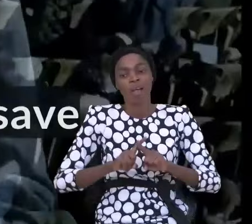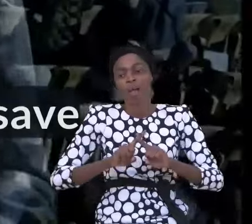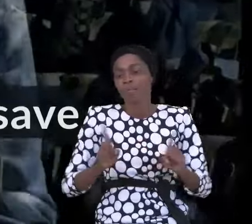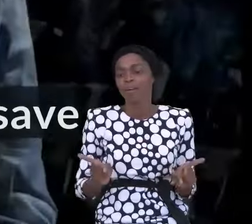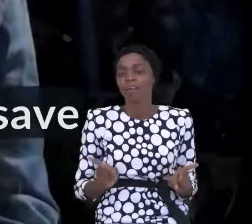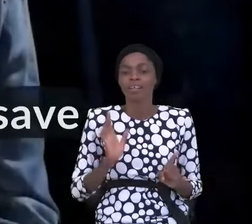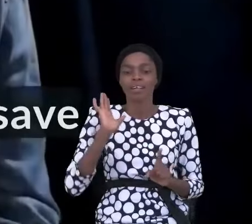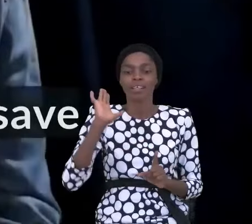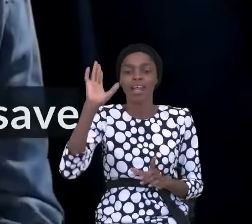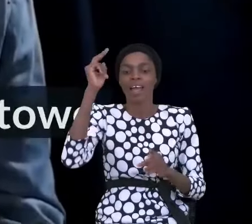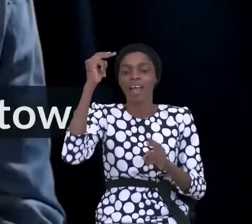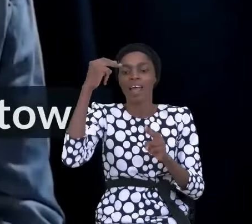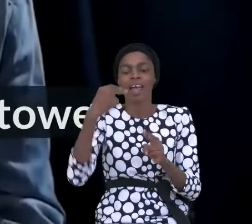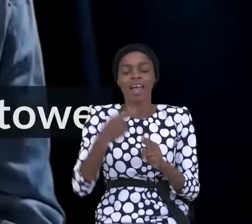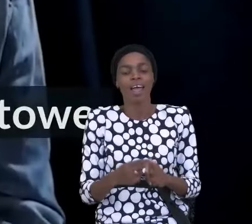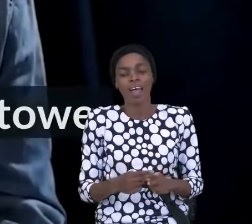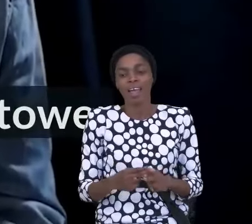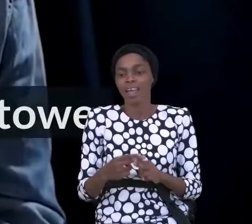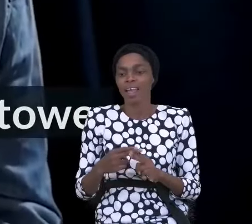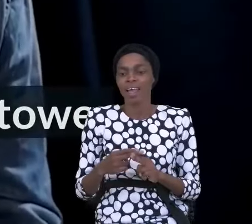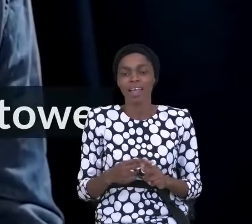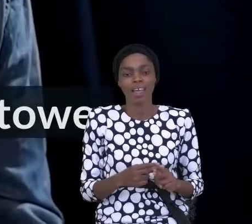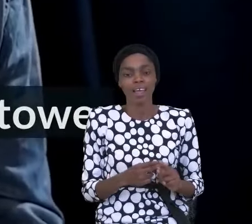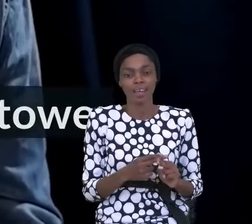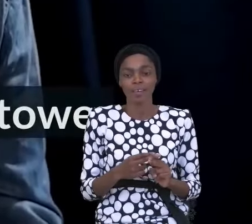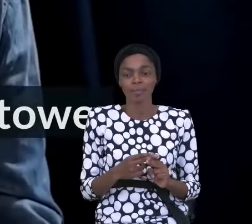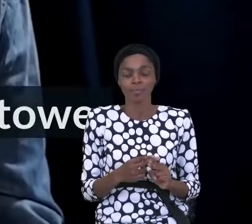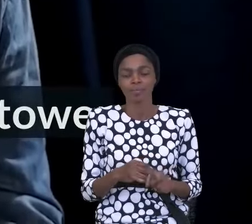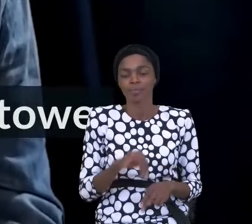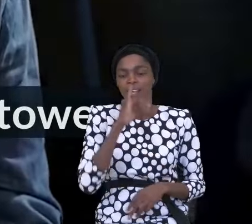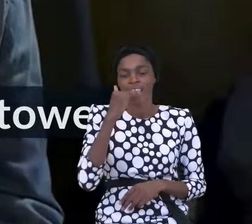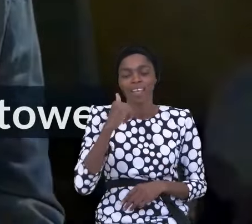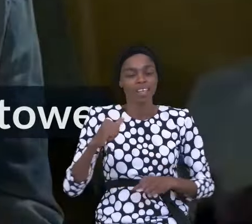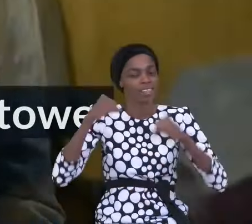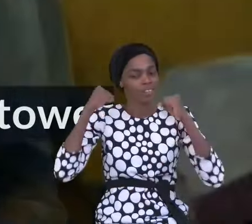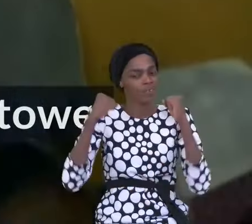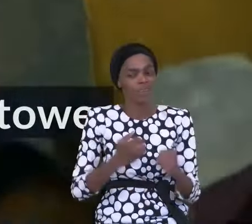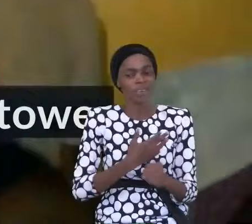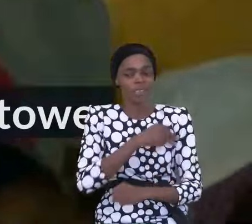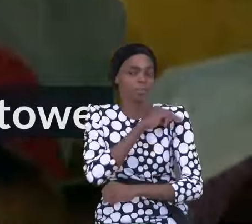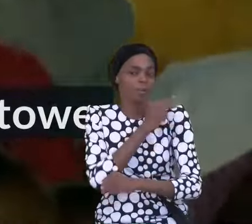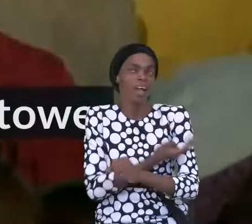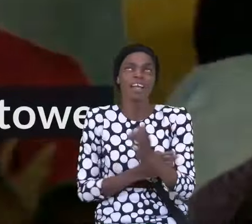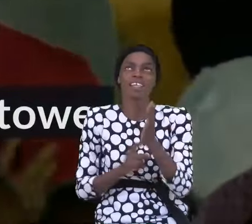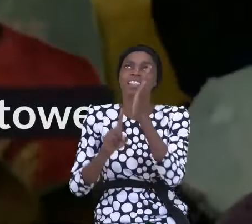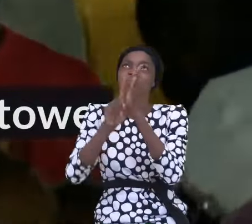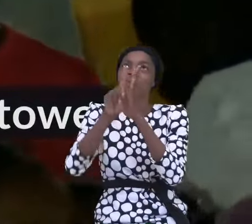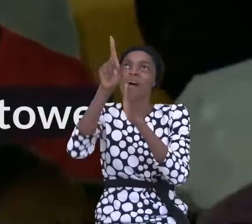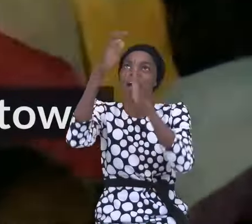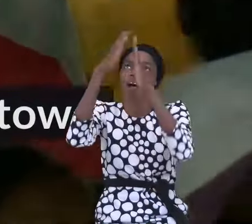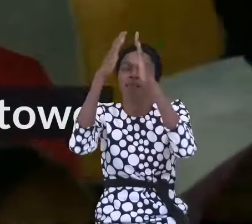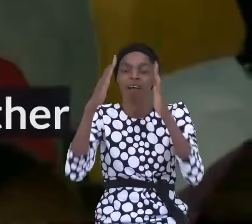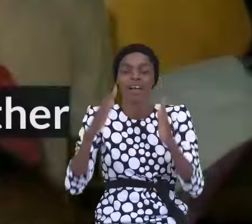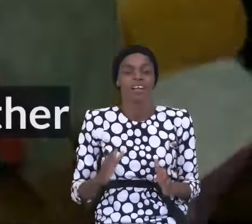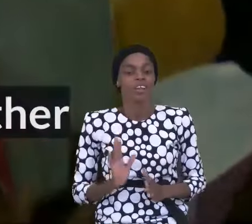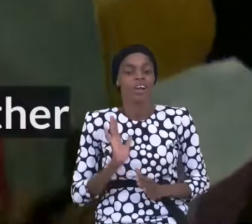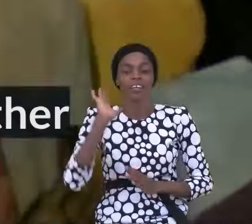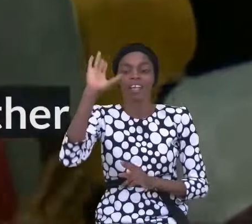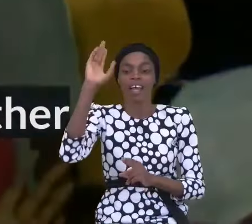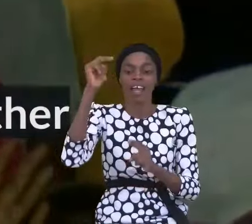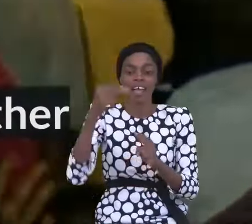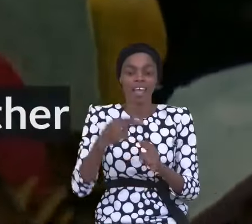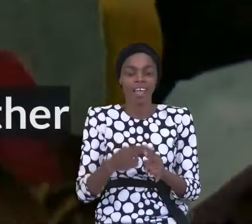name, your name is a strong and mighty tower.